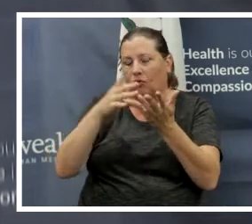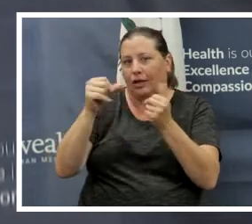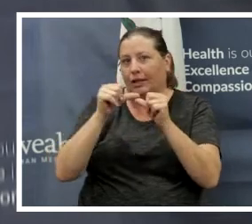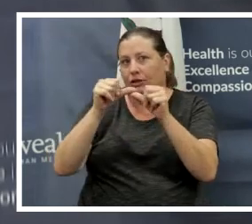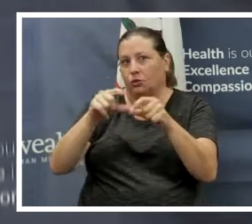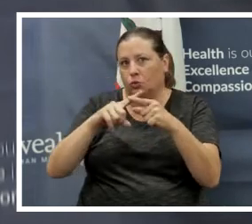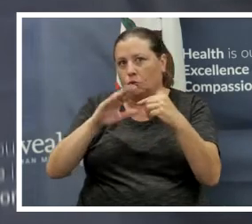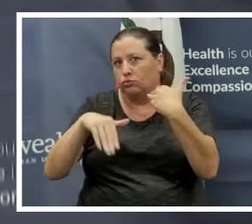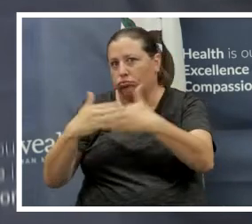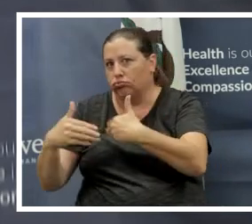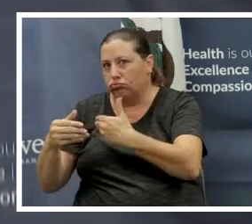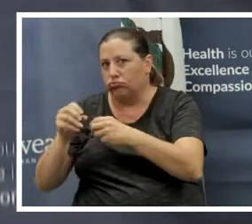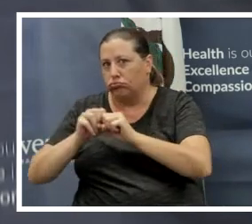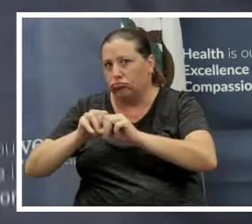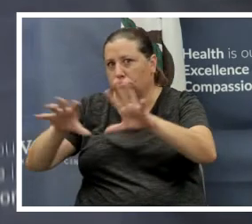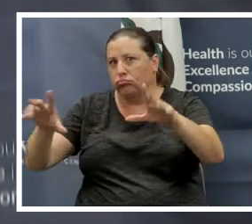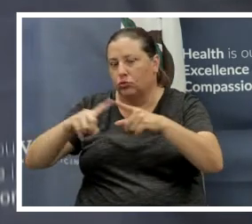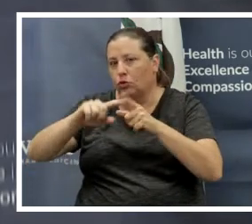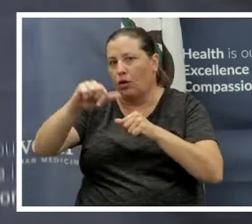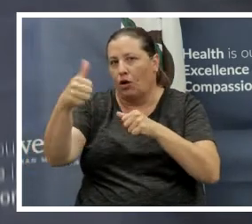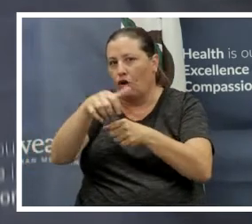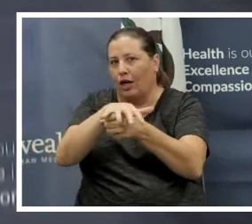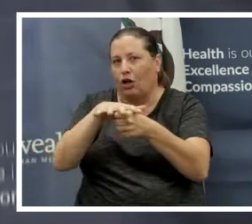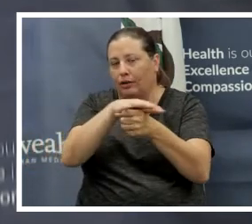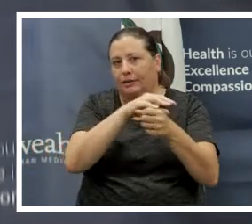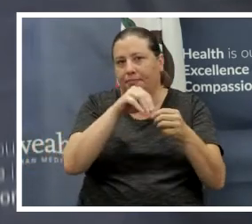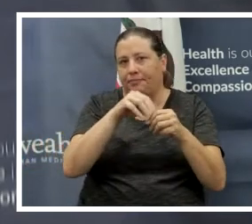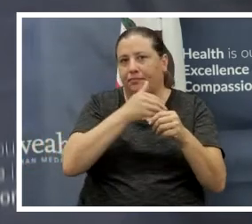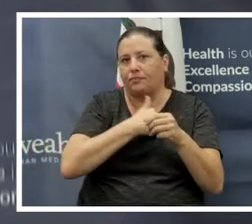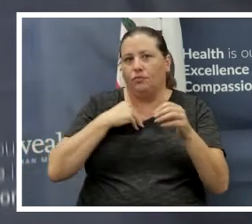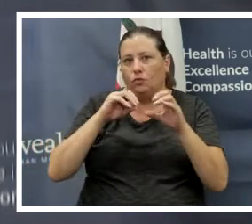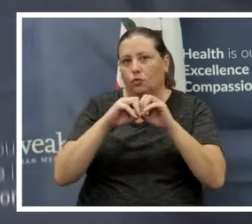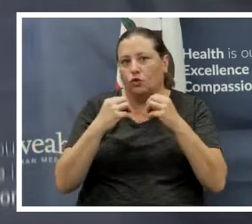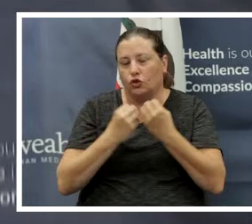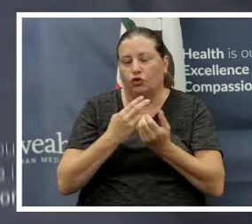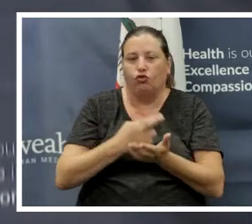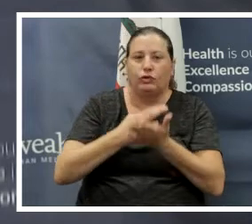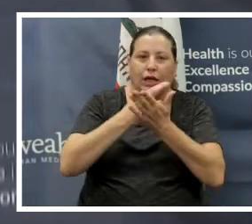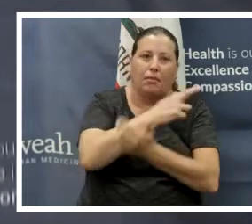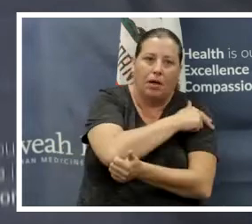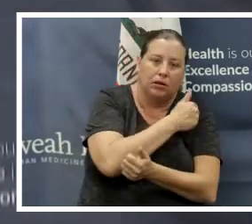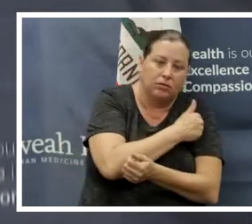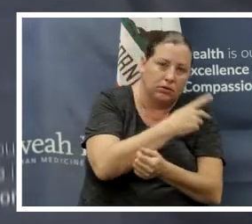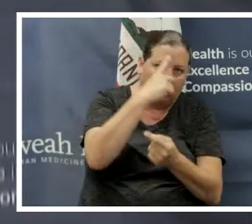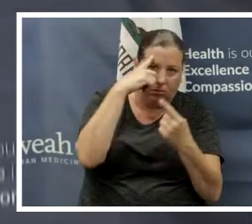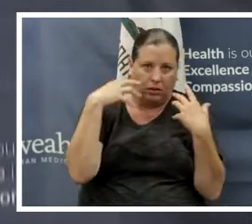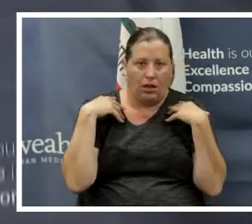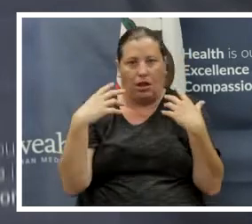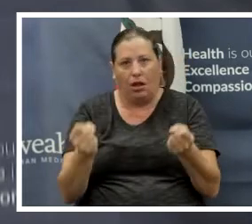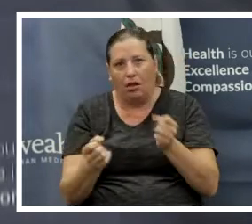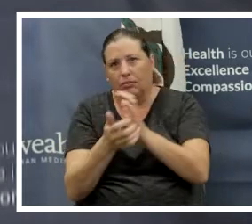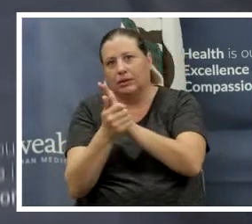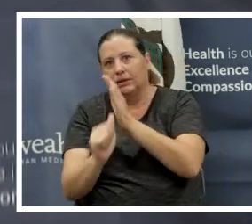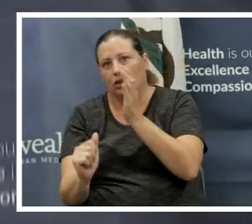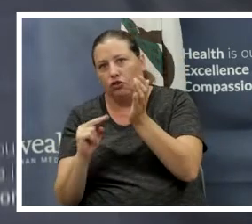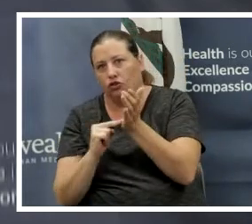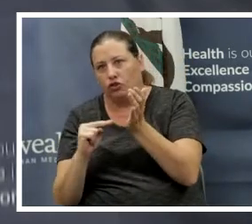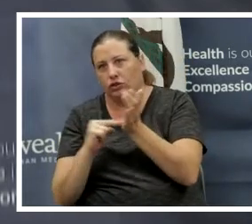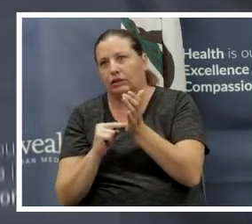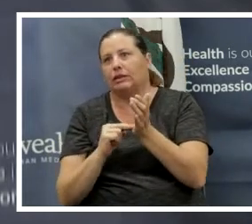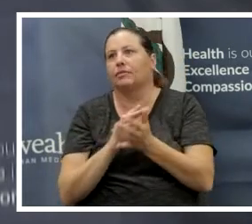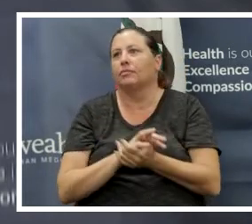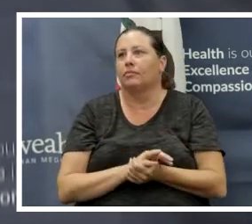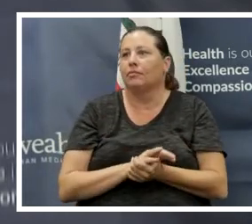that out to other areas across the organization, our rehab hospital, mental health, skilled nursing, those areas as